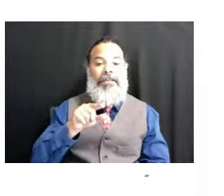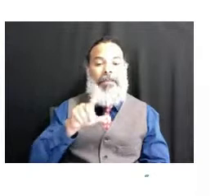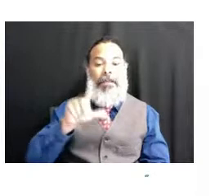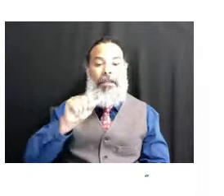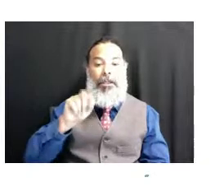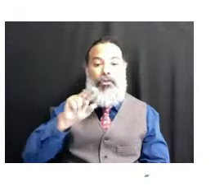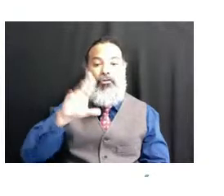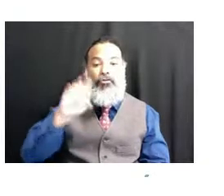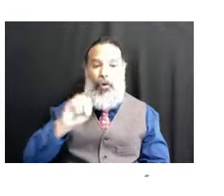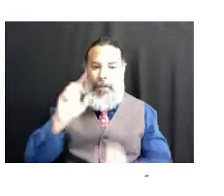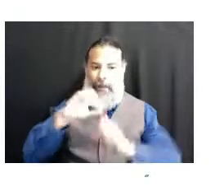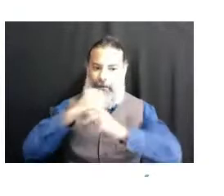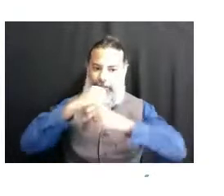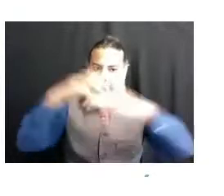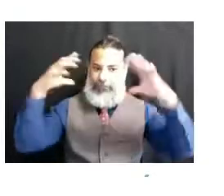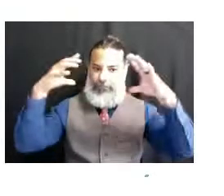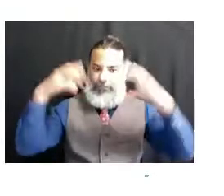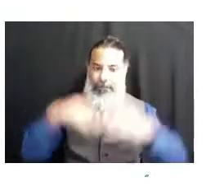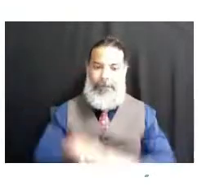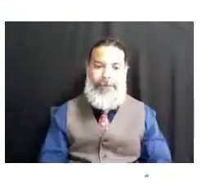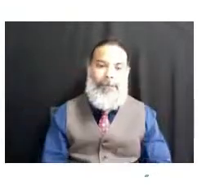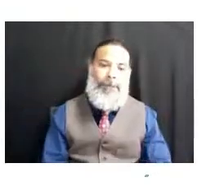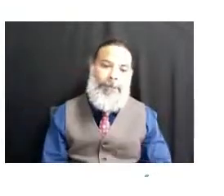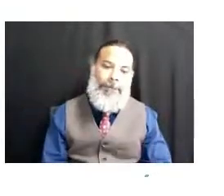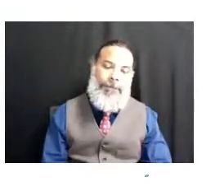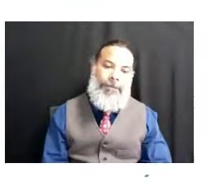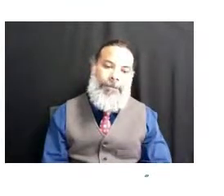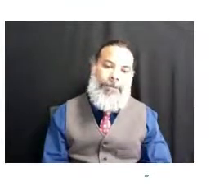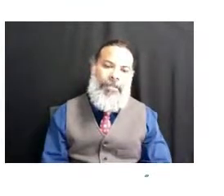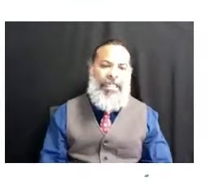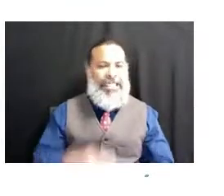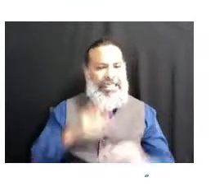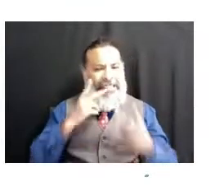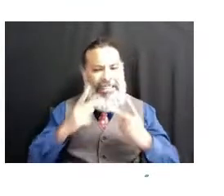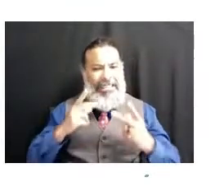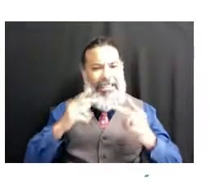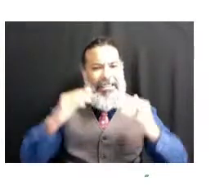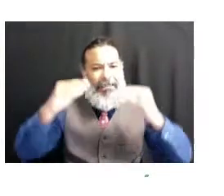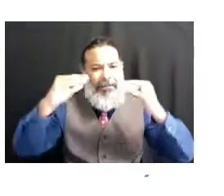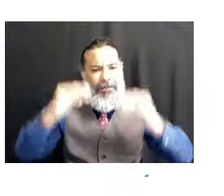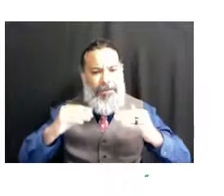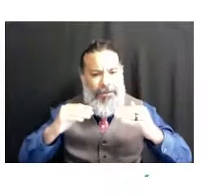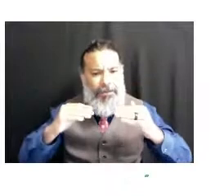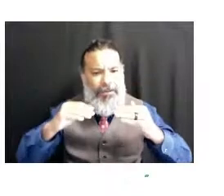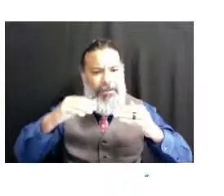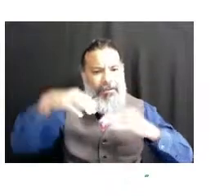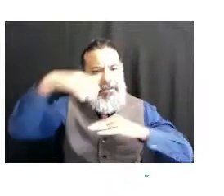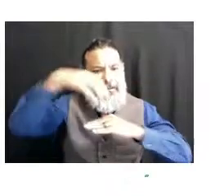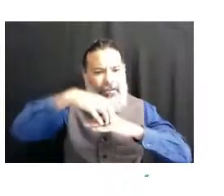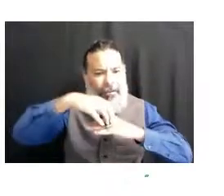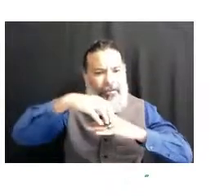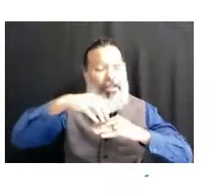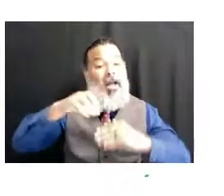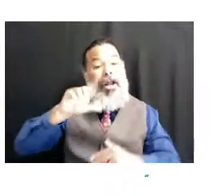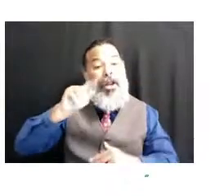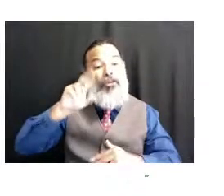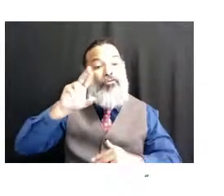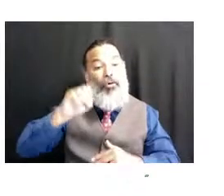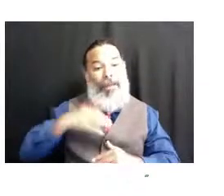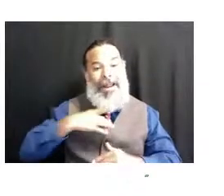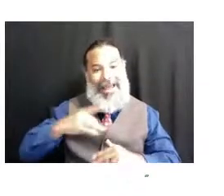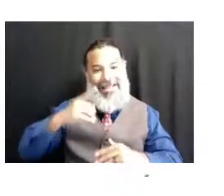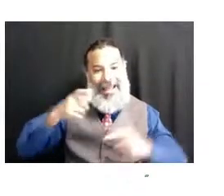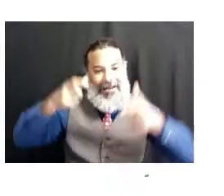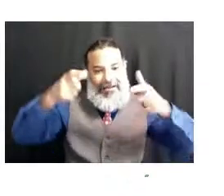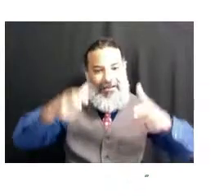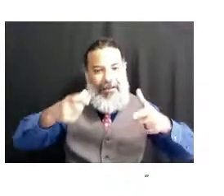Latrobe imagined it. See the low saucer. Latrobe likes low saucers because